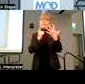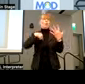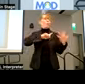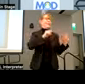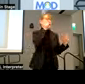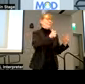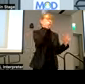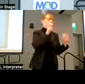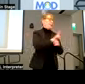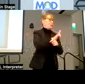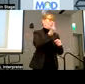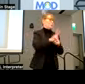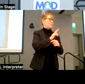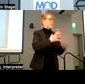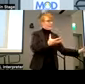So